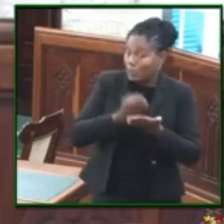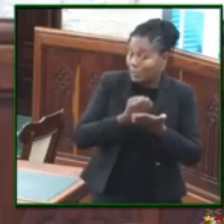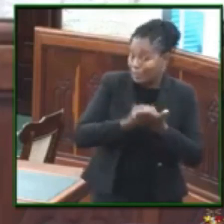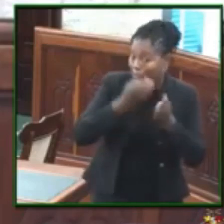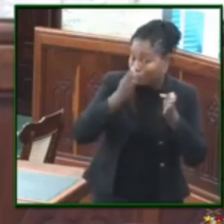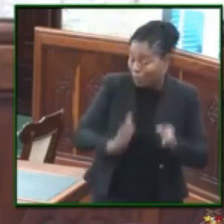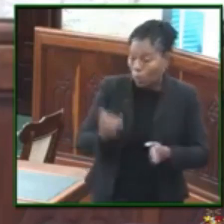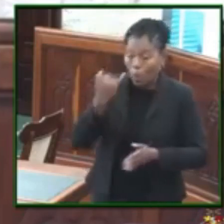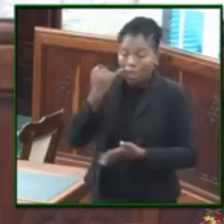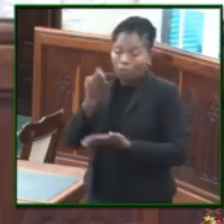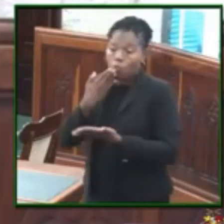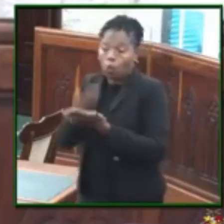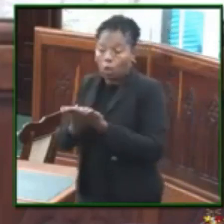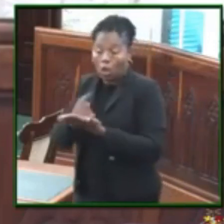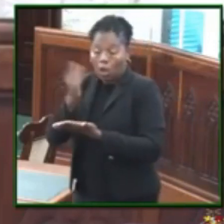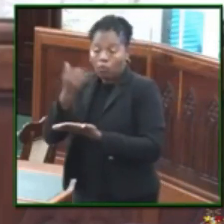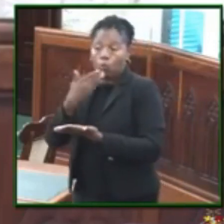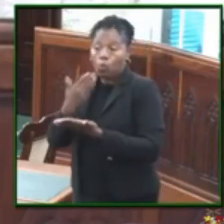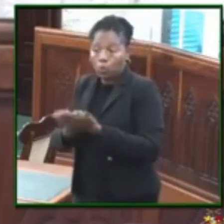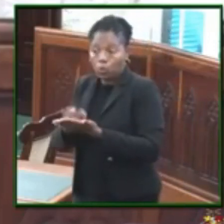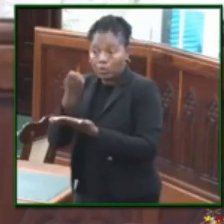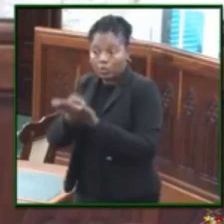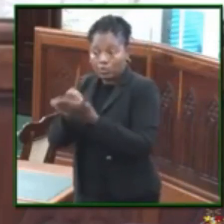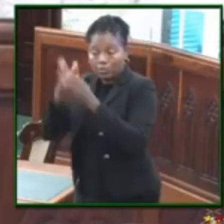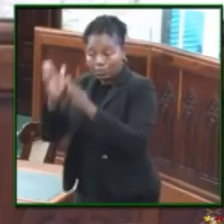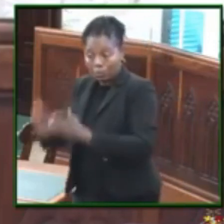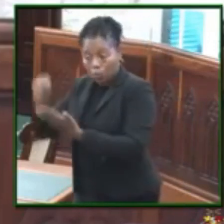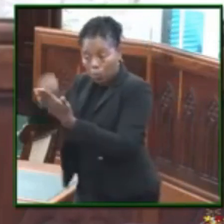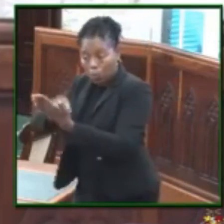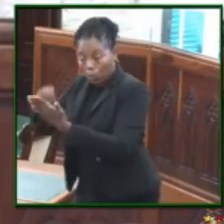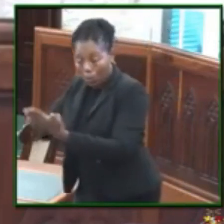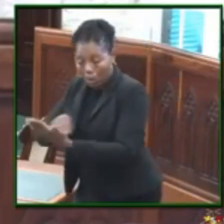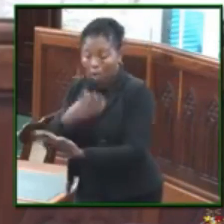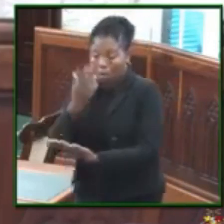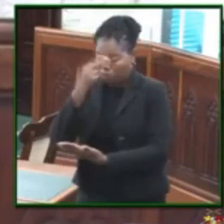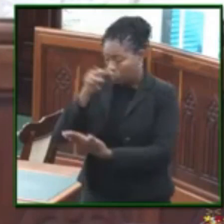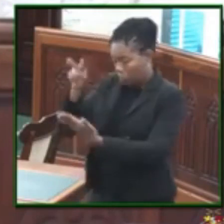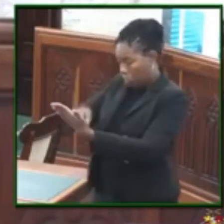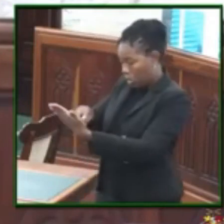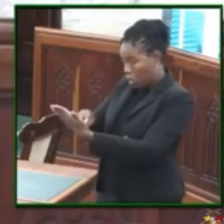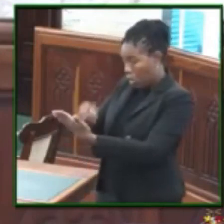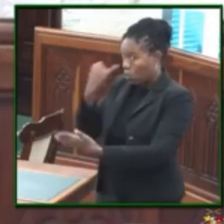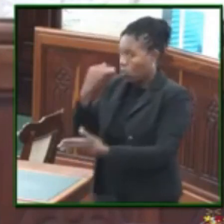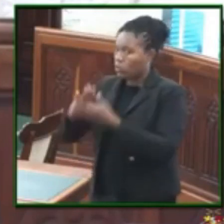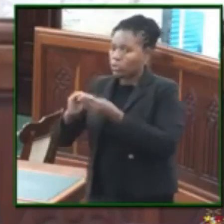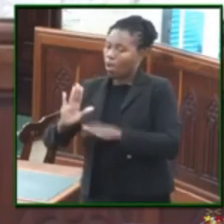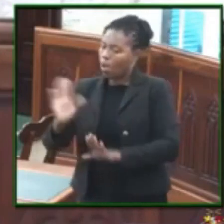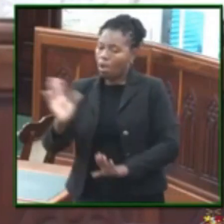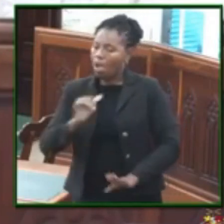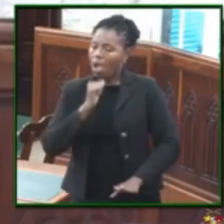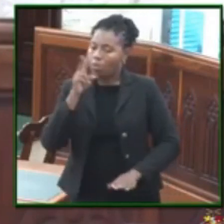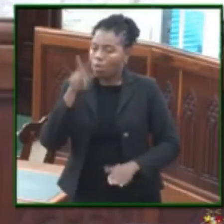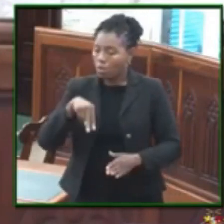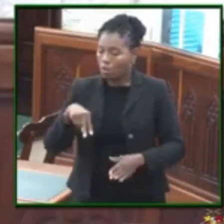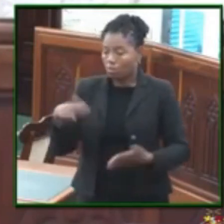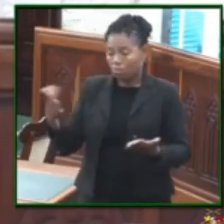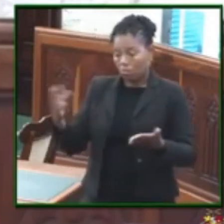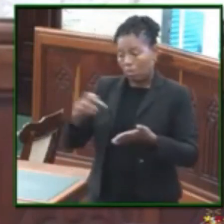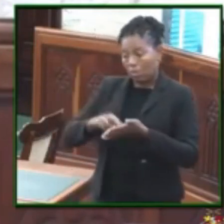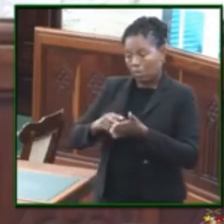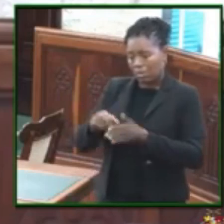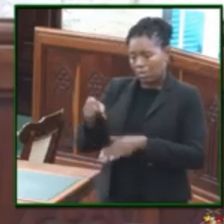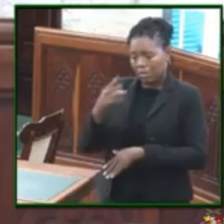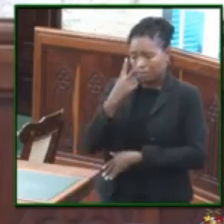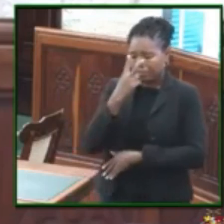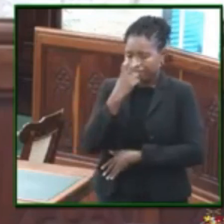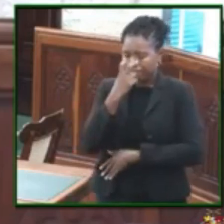economists. And if you dare say that you did not read it, you bring your own reputation into doubt. But I